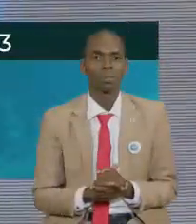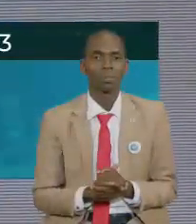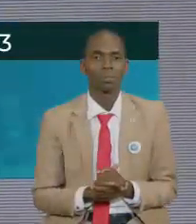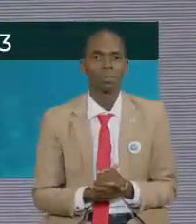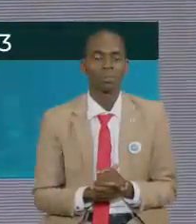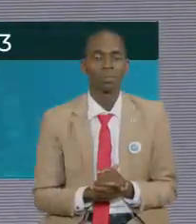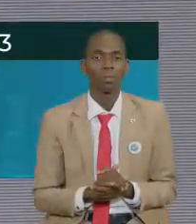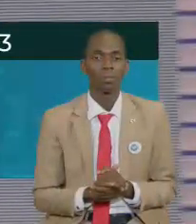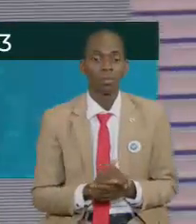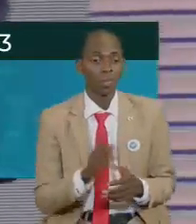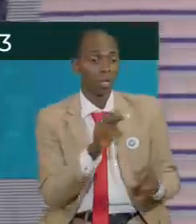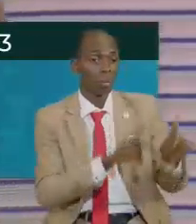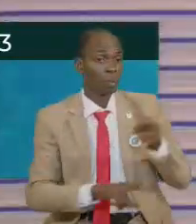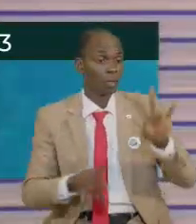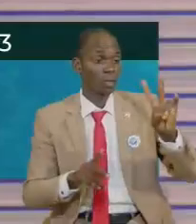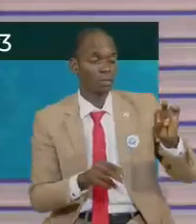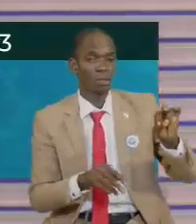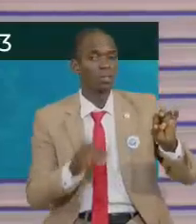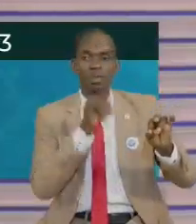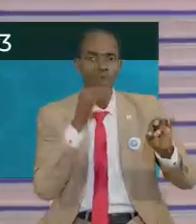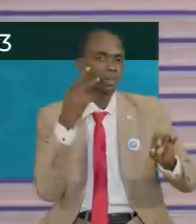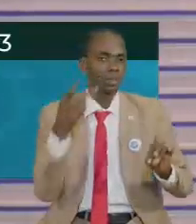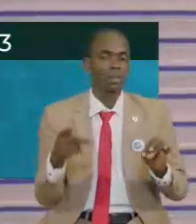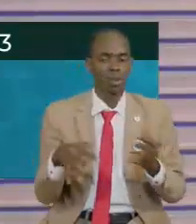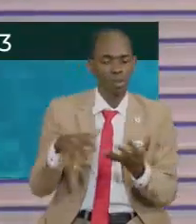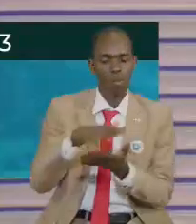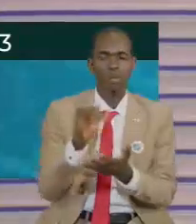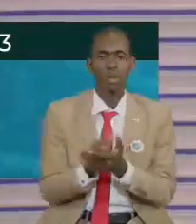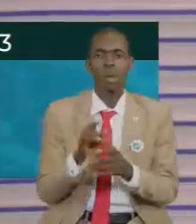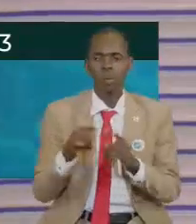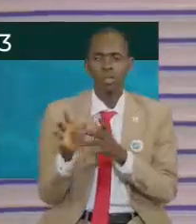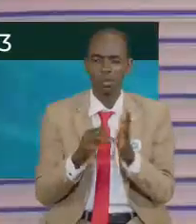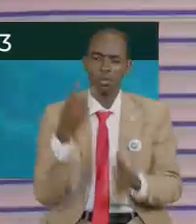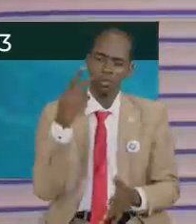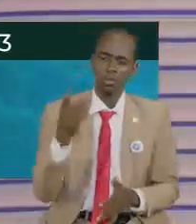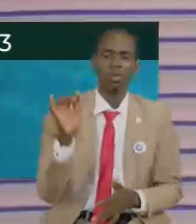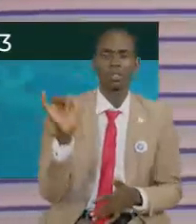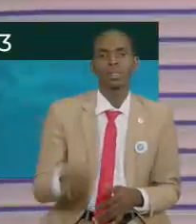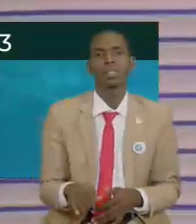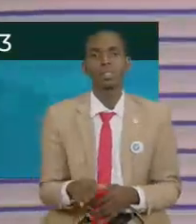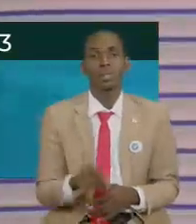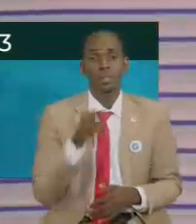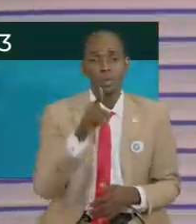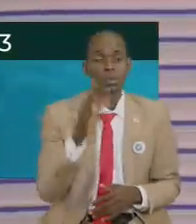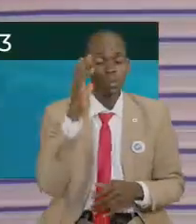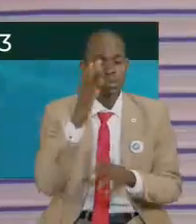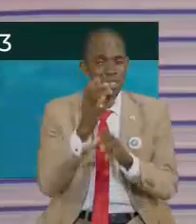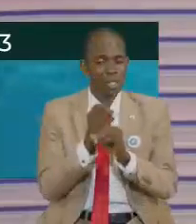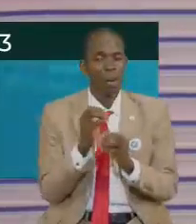They didn't see that. But Jesus saw that. You will get more than you see.